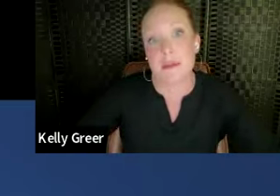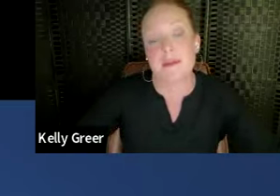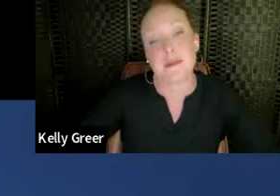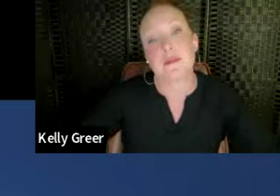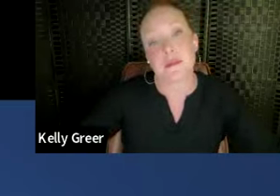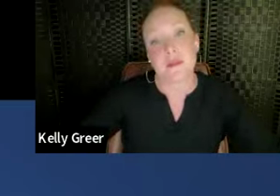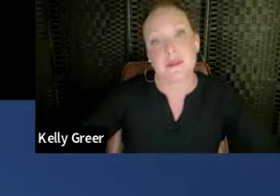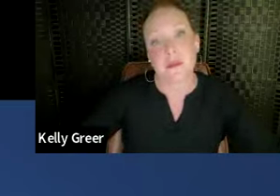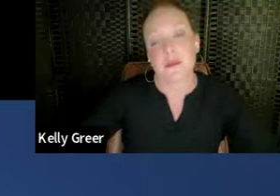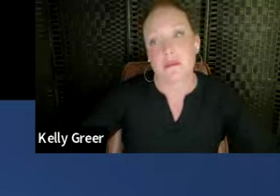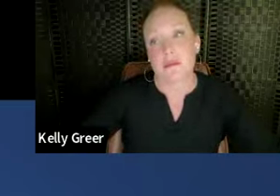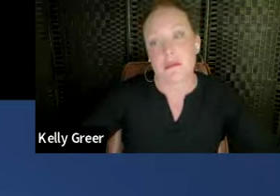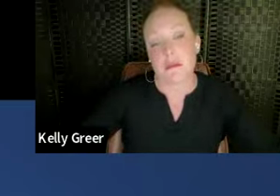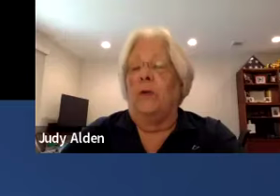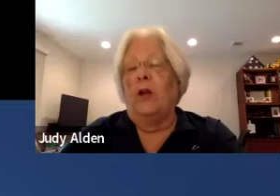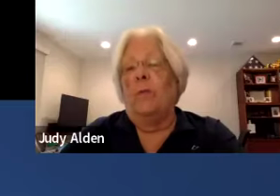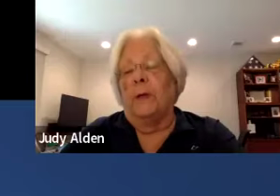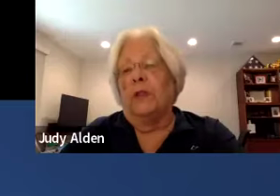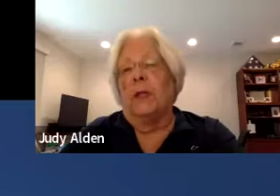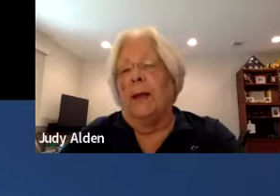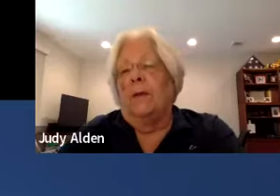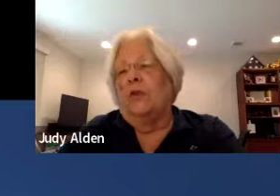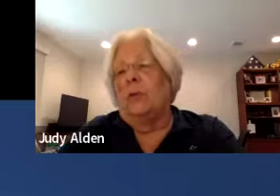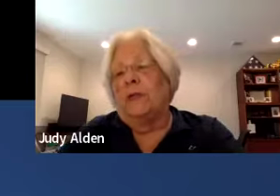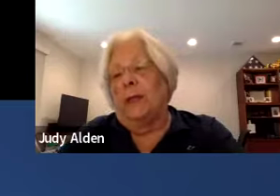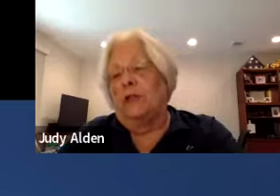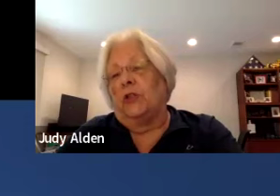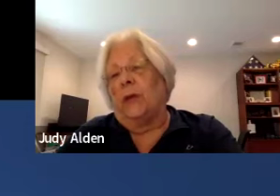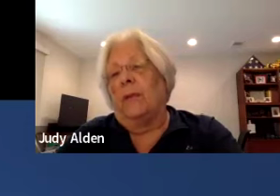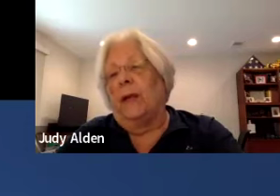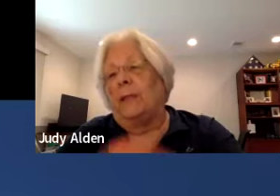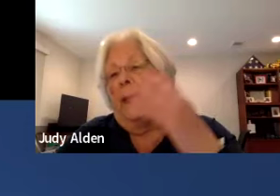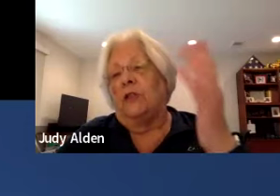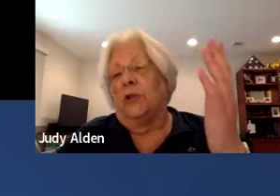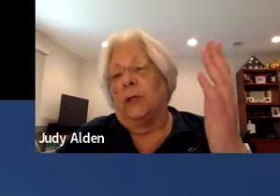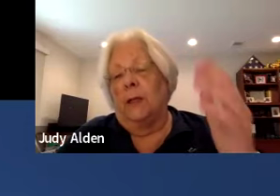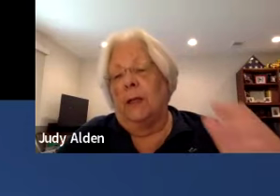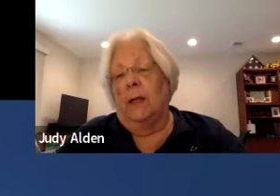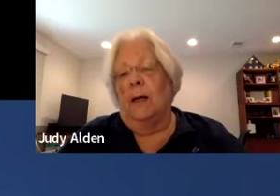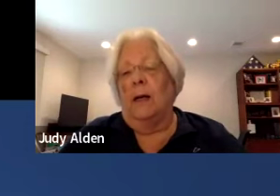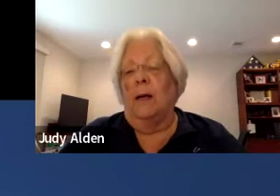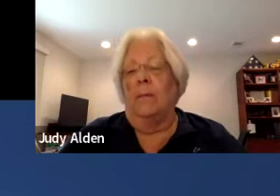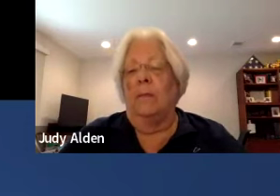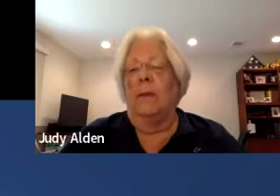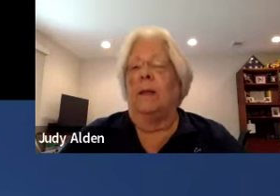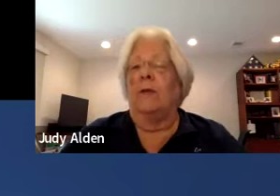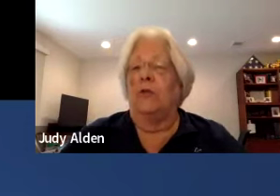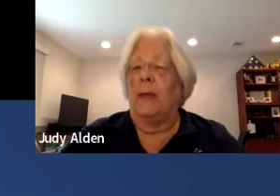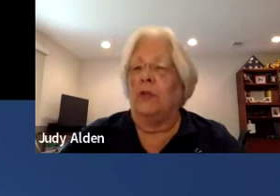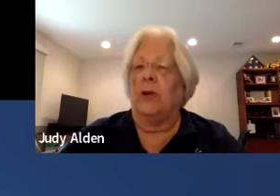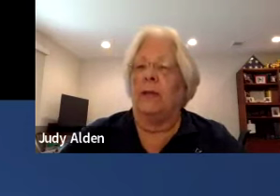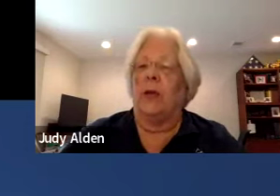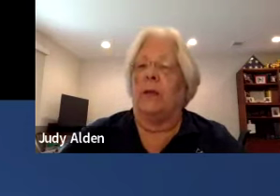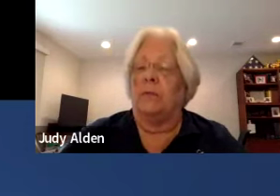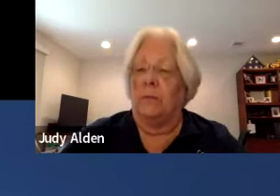as well. Thank you. I know personally, I don't do much on Instagram, but I'm a dinosaur. But I do